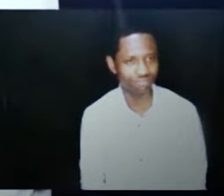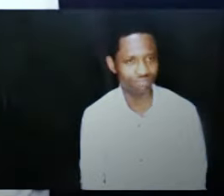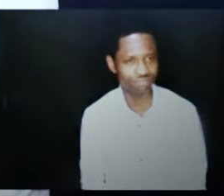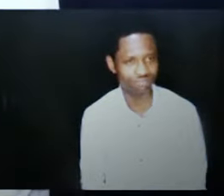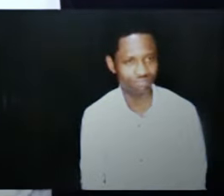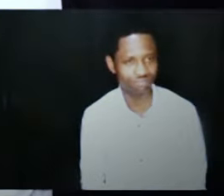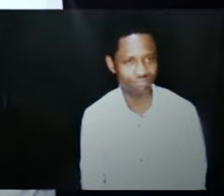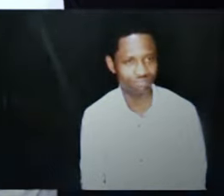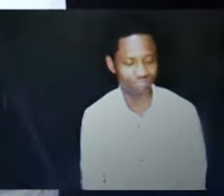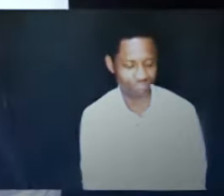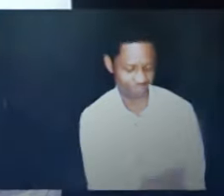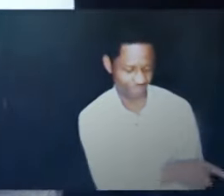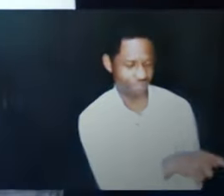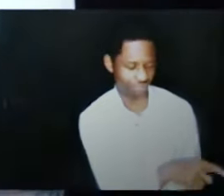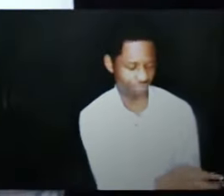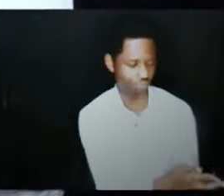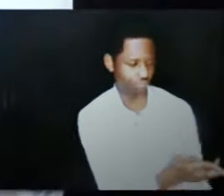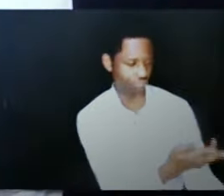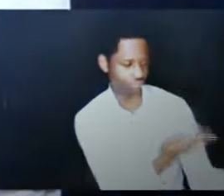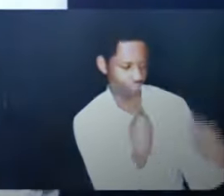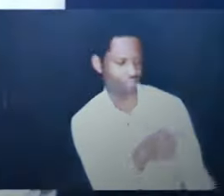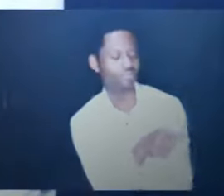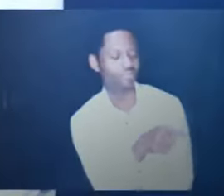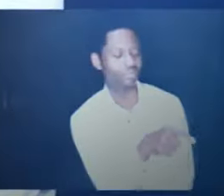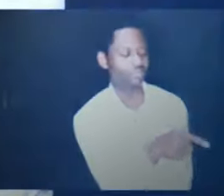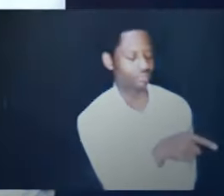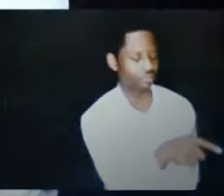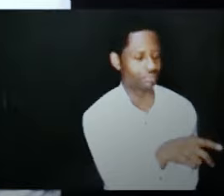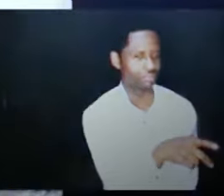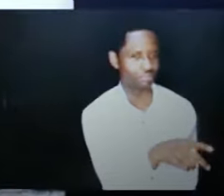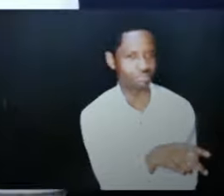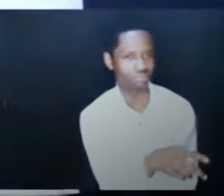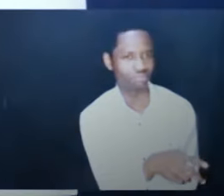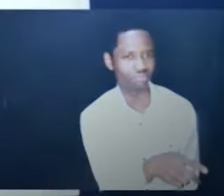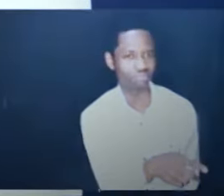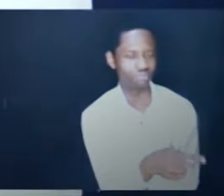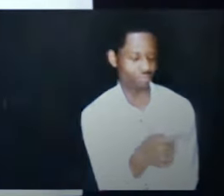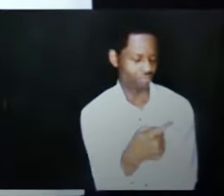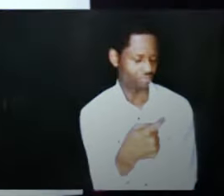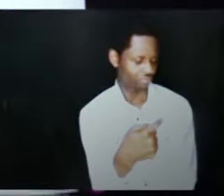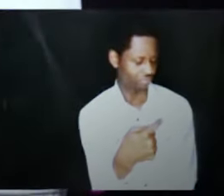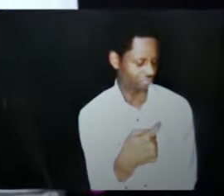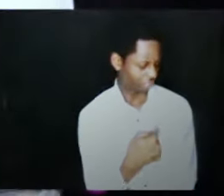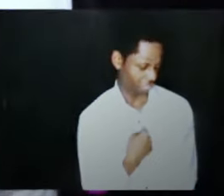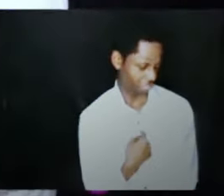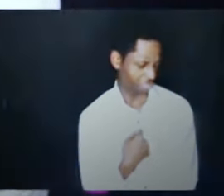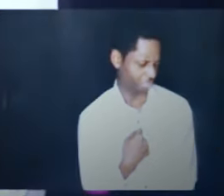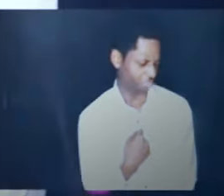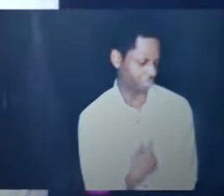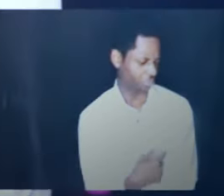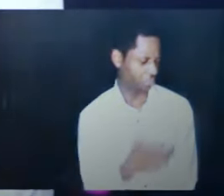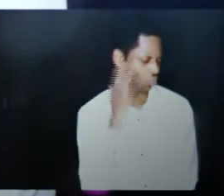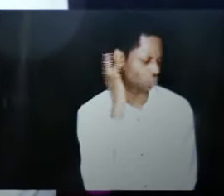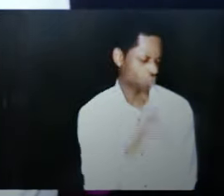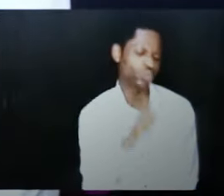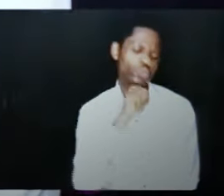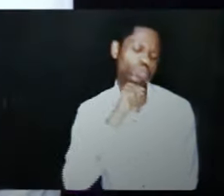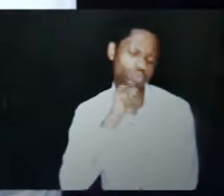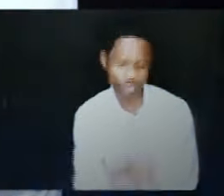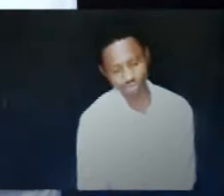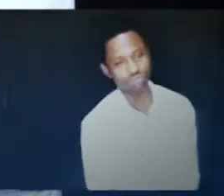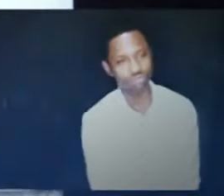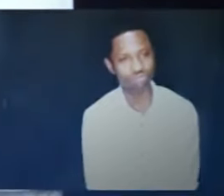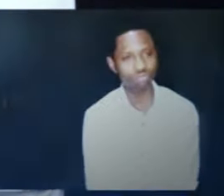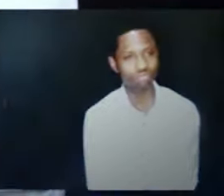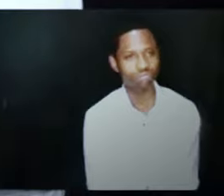Then let's listen to the reply. I will not, he answered.